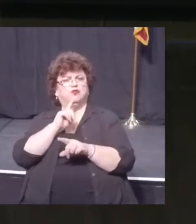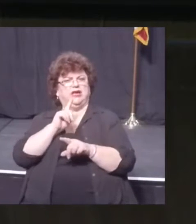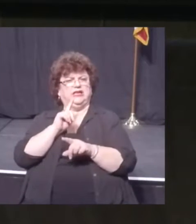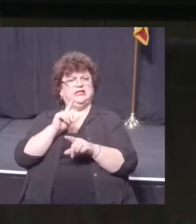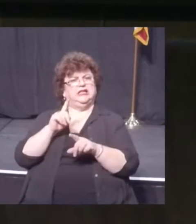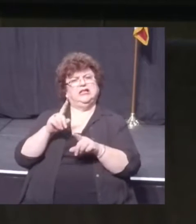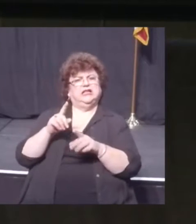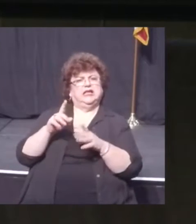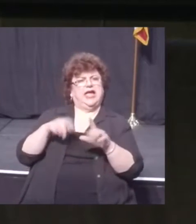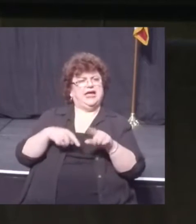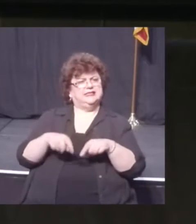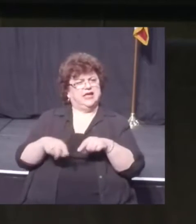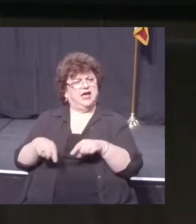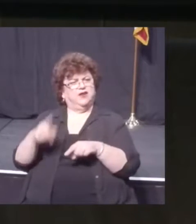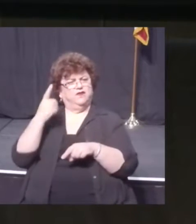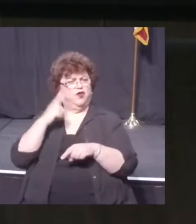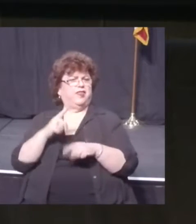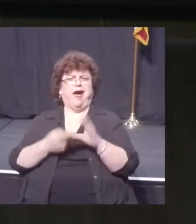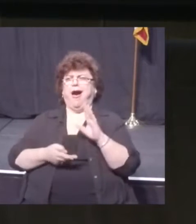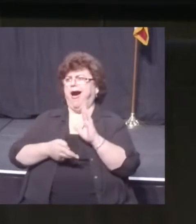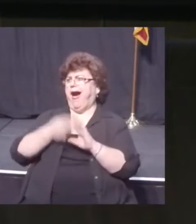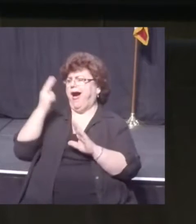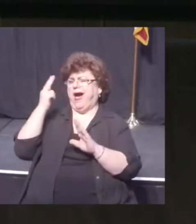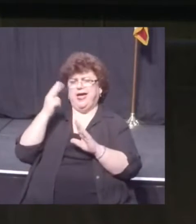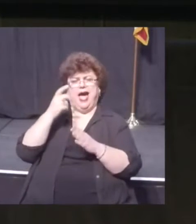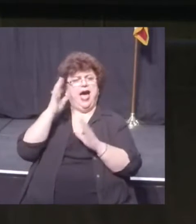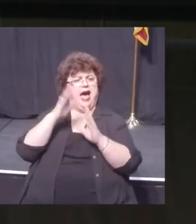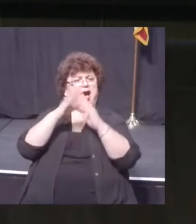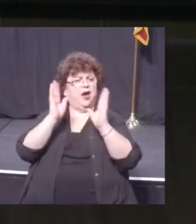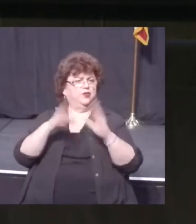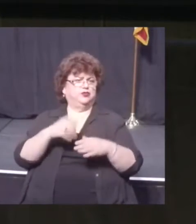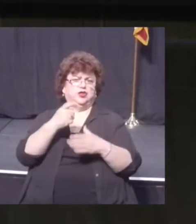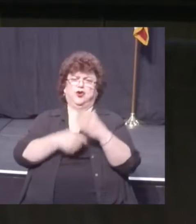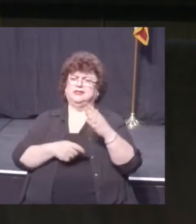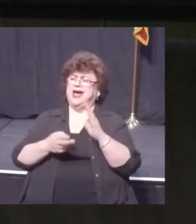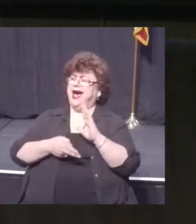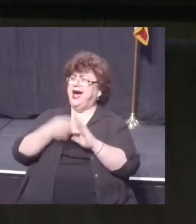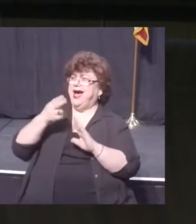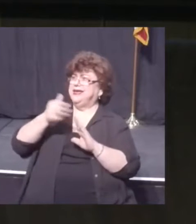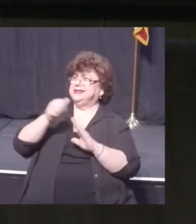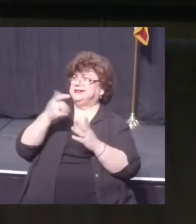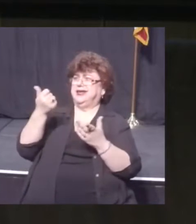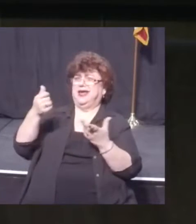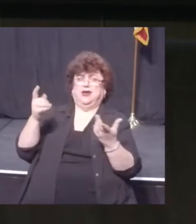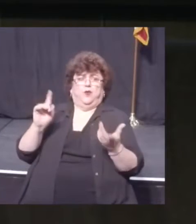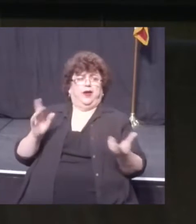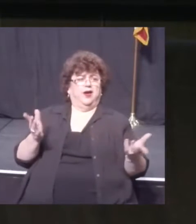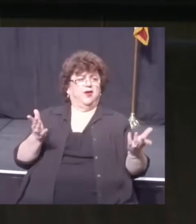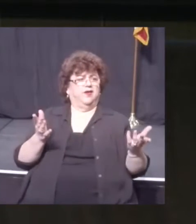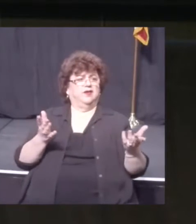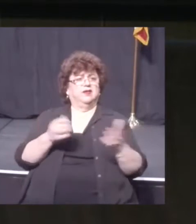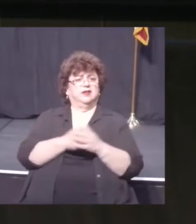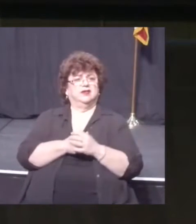our astronomically high housing costs, among the highest anywhere. I needn't tell you how much this impacts